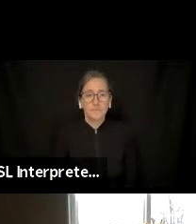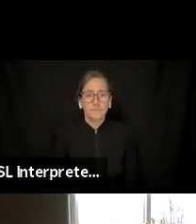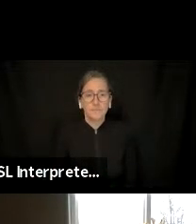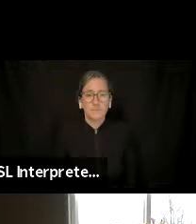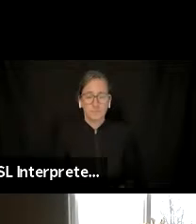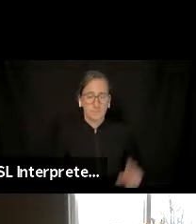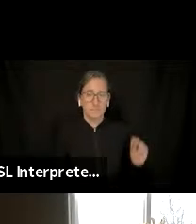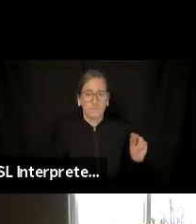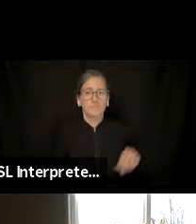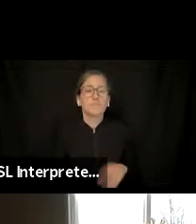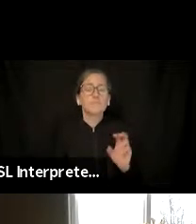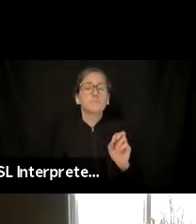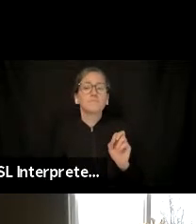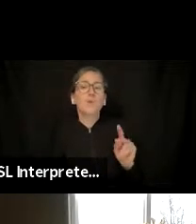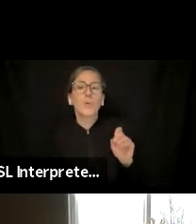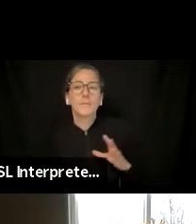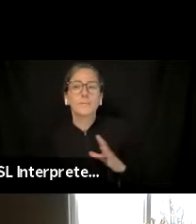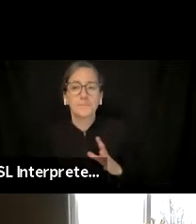Okay.